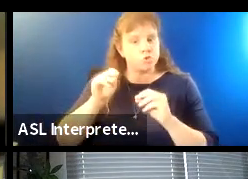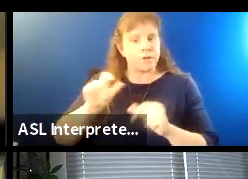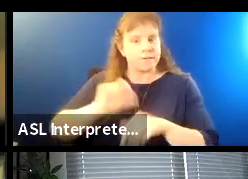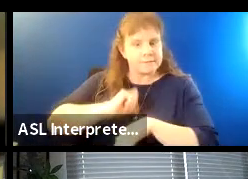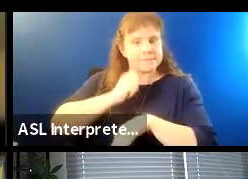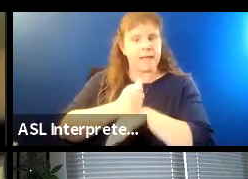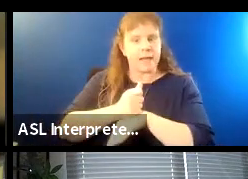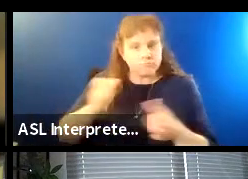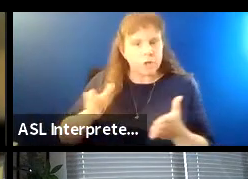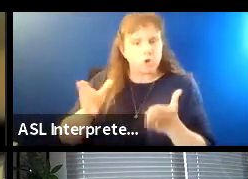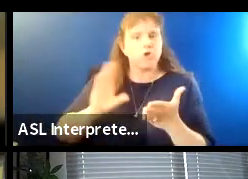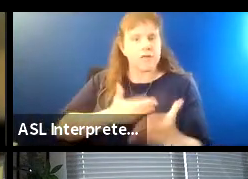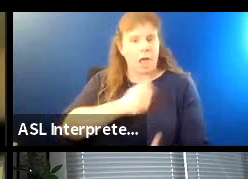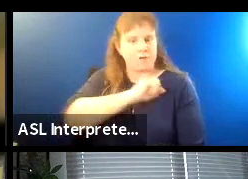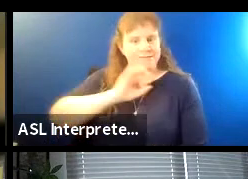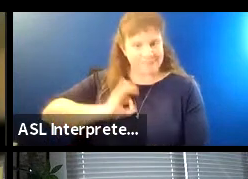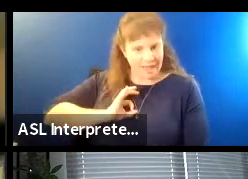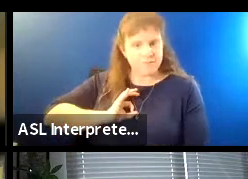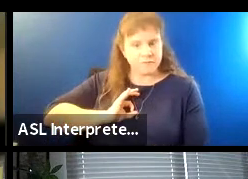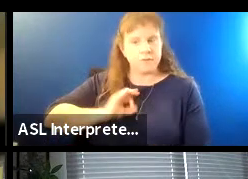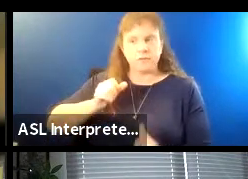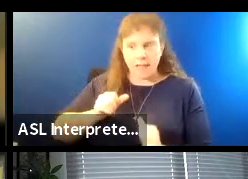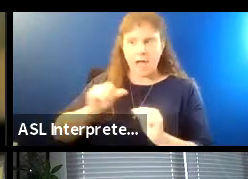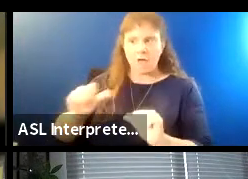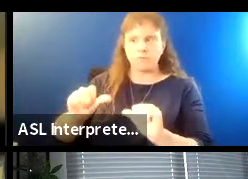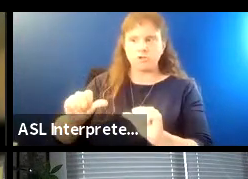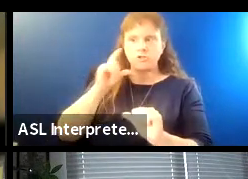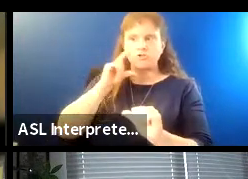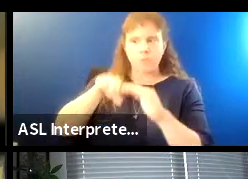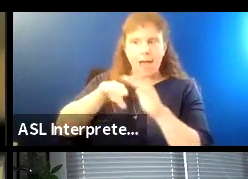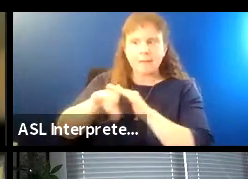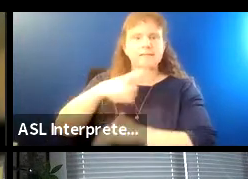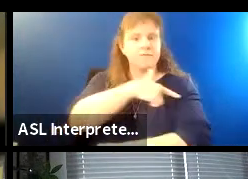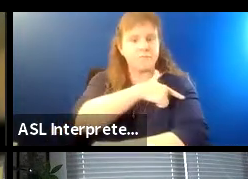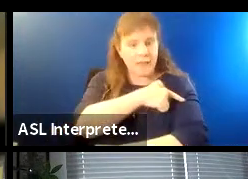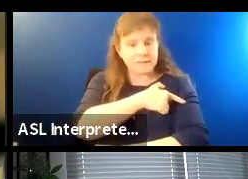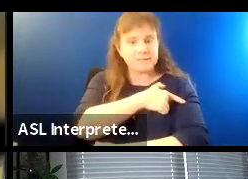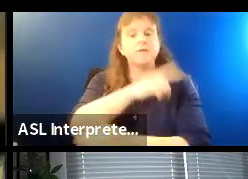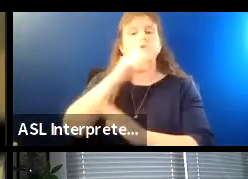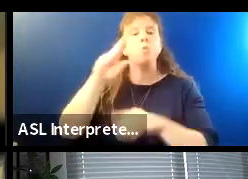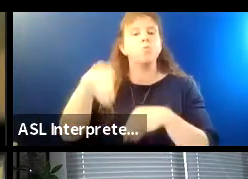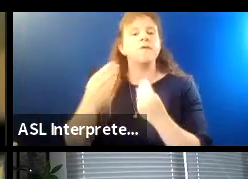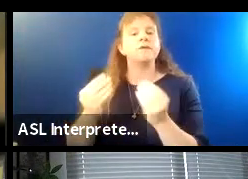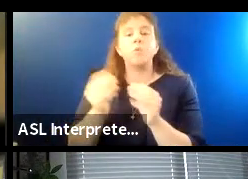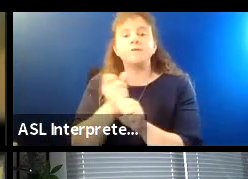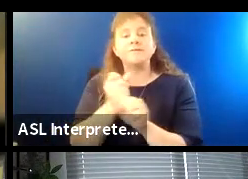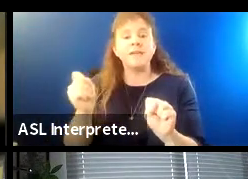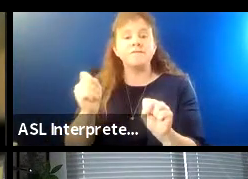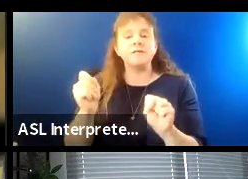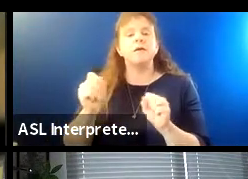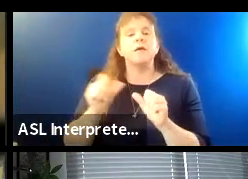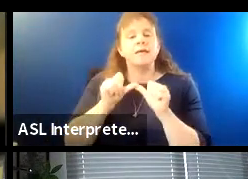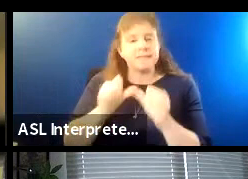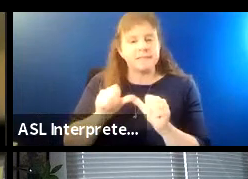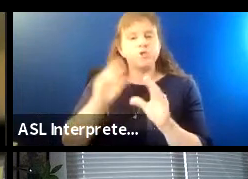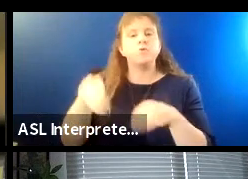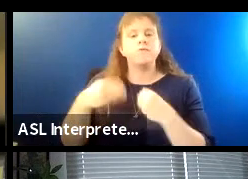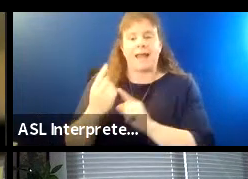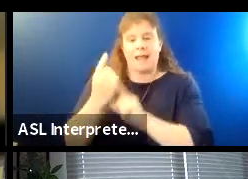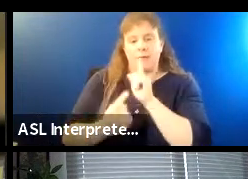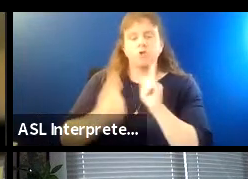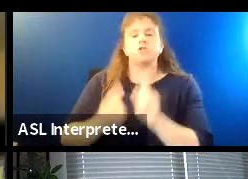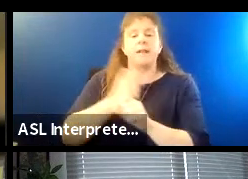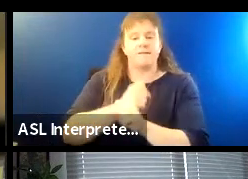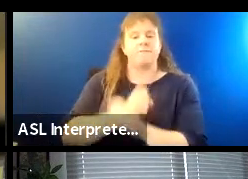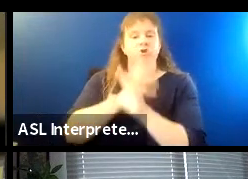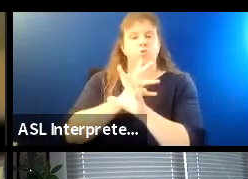staffs vaccinated, which allows to then provide more safety as we continue to provide in-person and virtual mental health services. So I